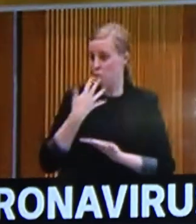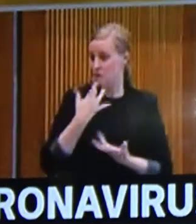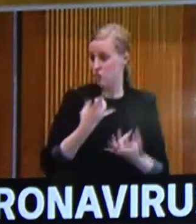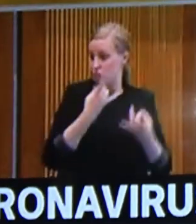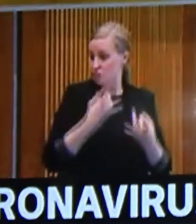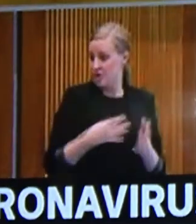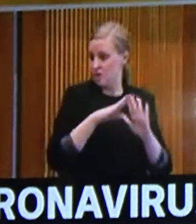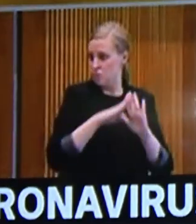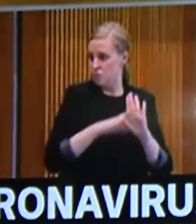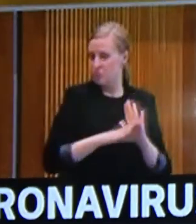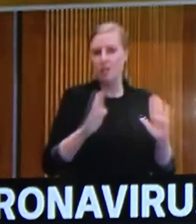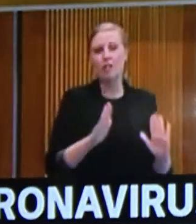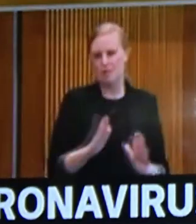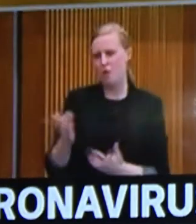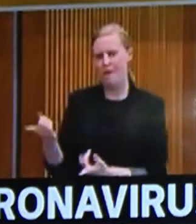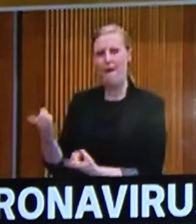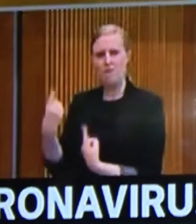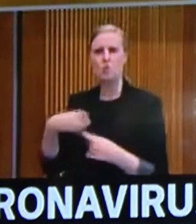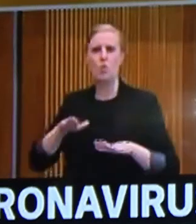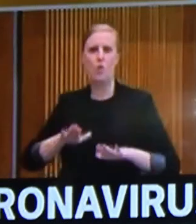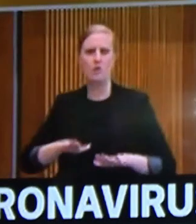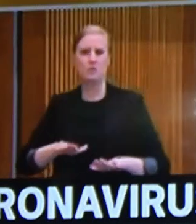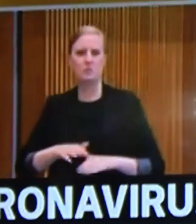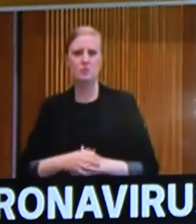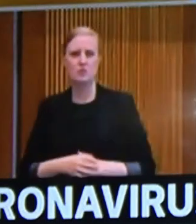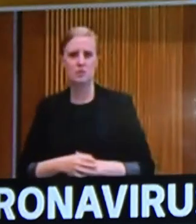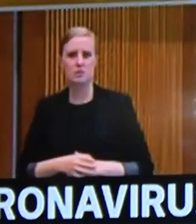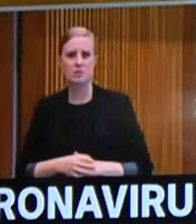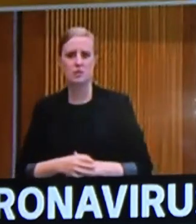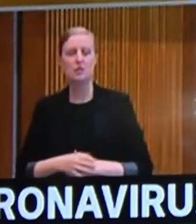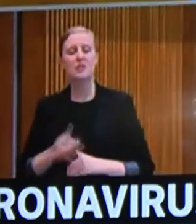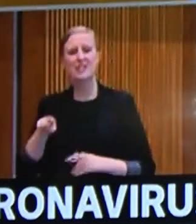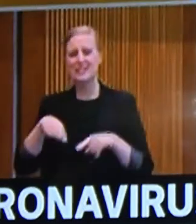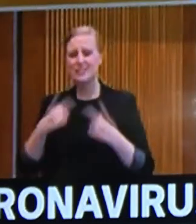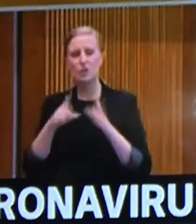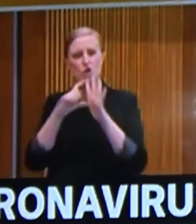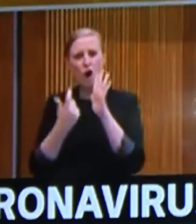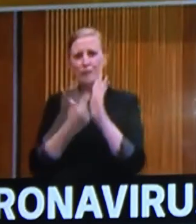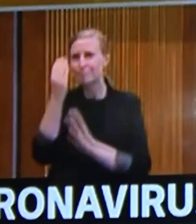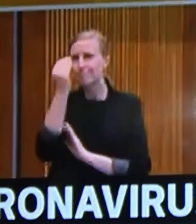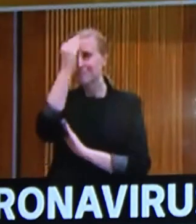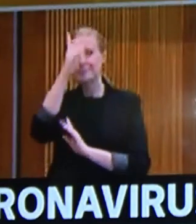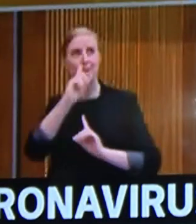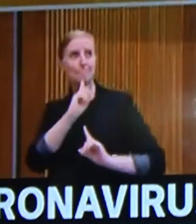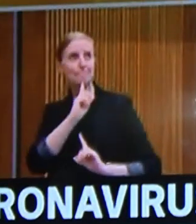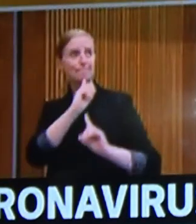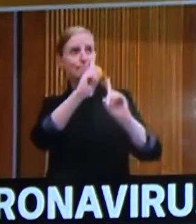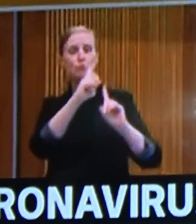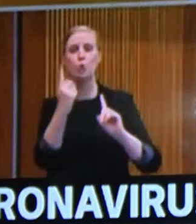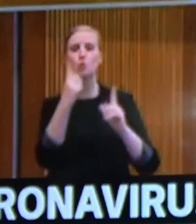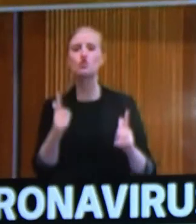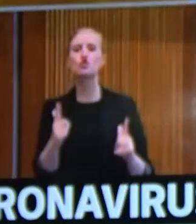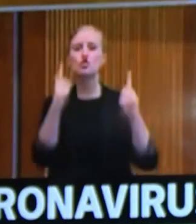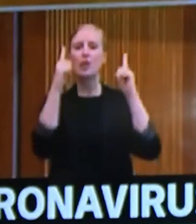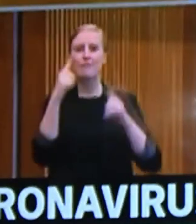panel of chief medical officers that reports to the chief ministers in the National Unity Cabinet. And